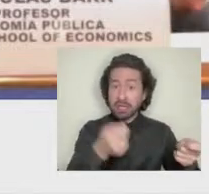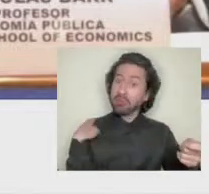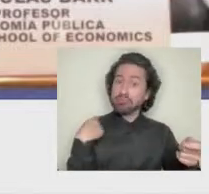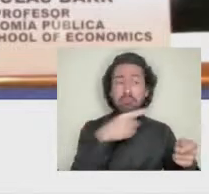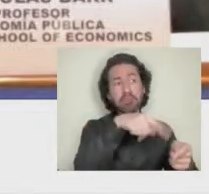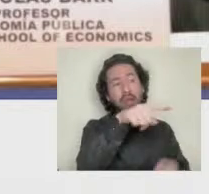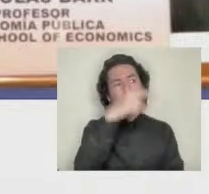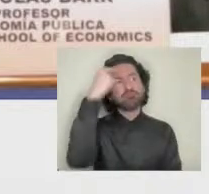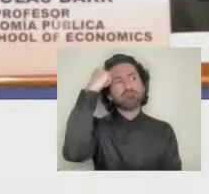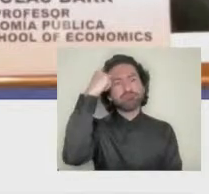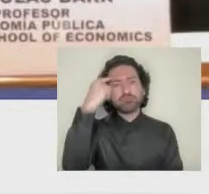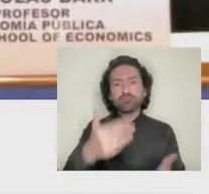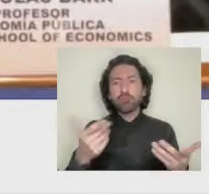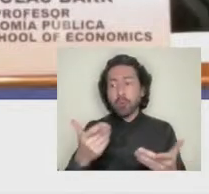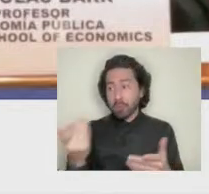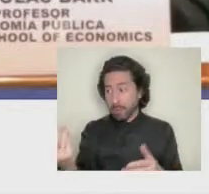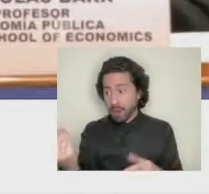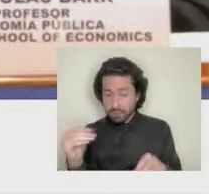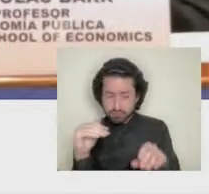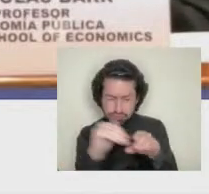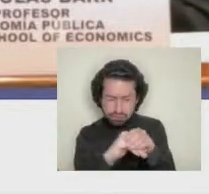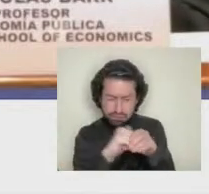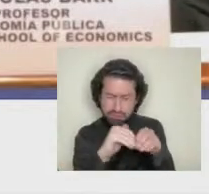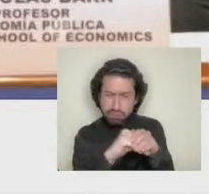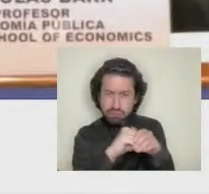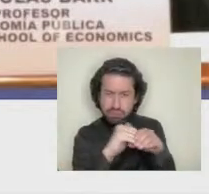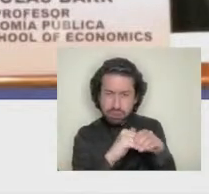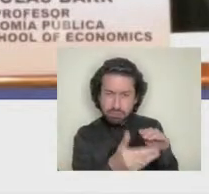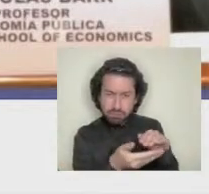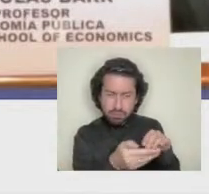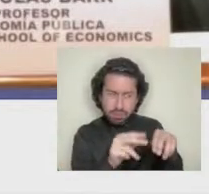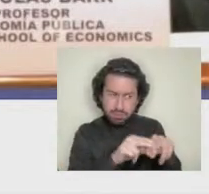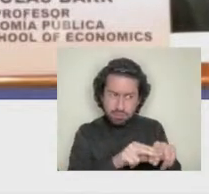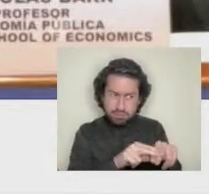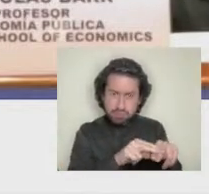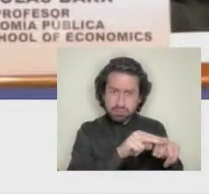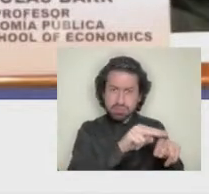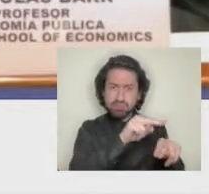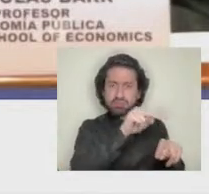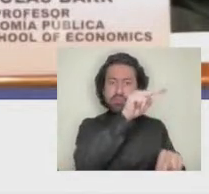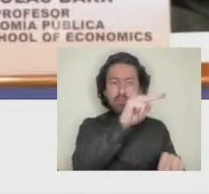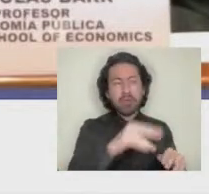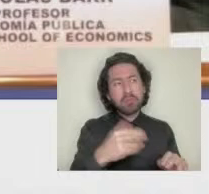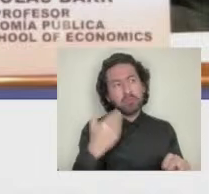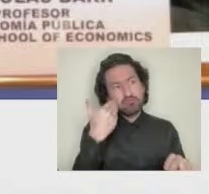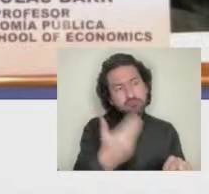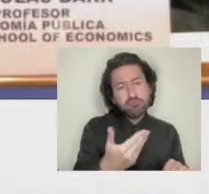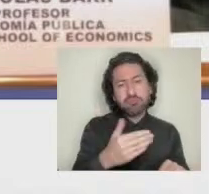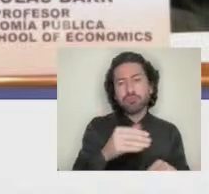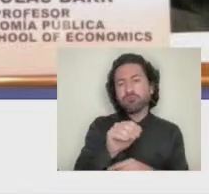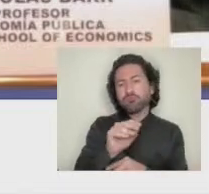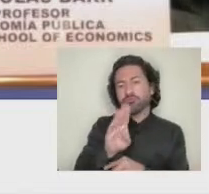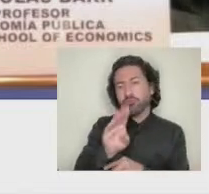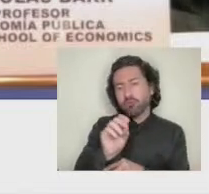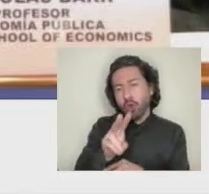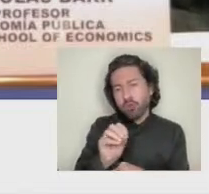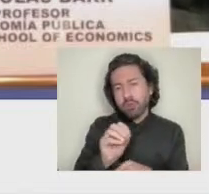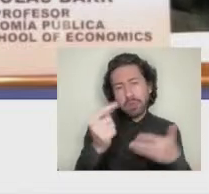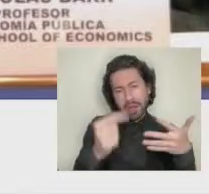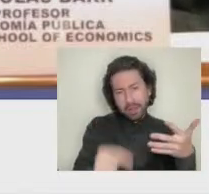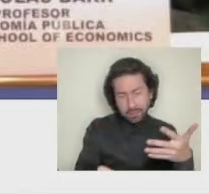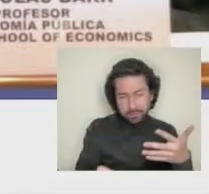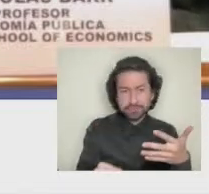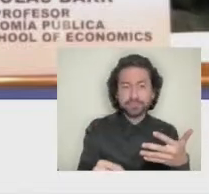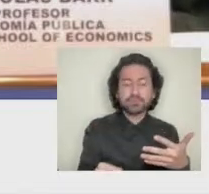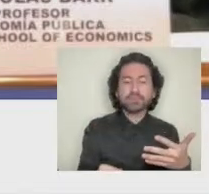global equities, UK equities, corporate bonds, etc. They then outsource that to private fund managers